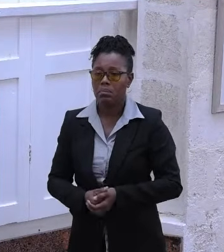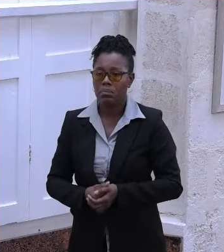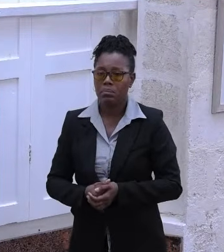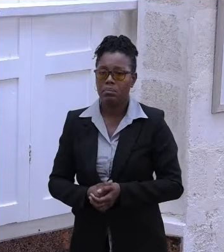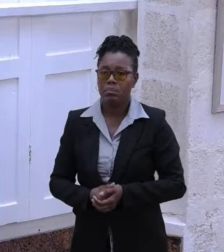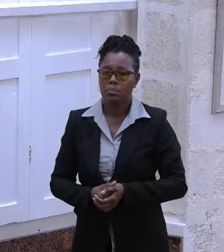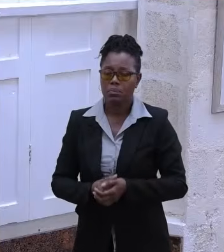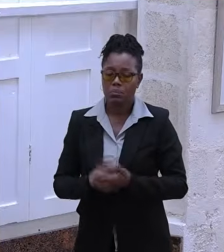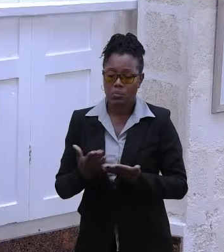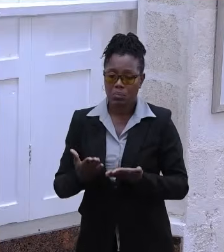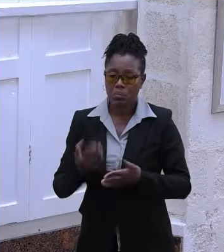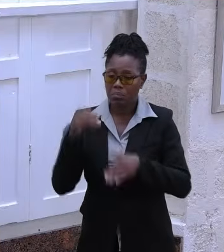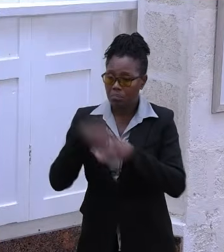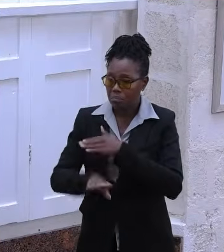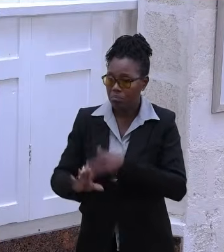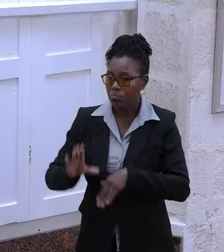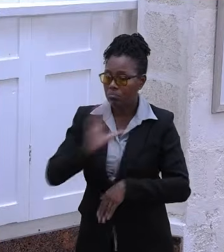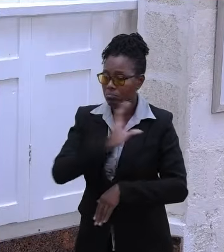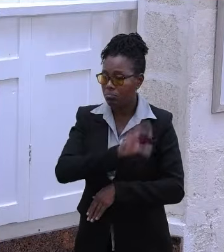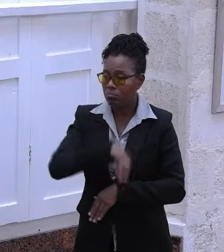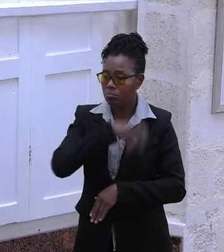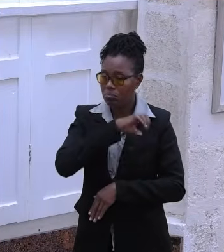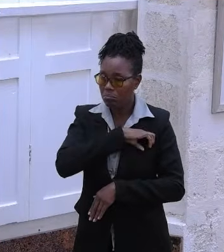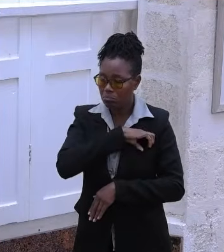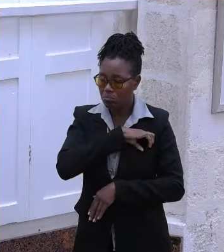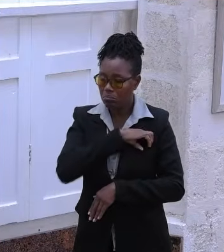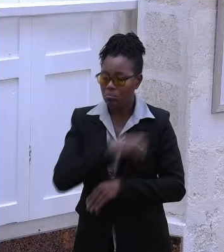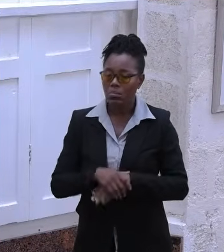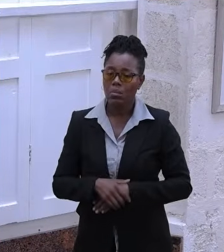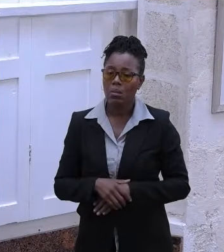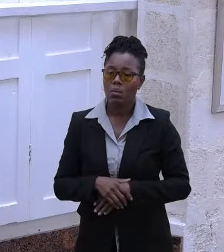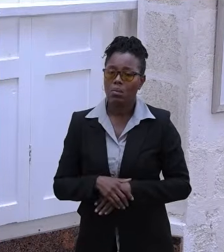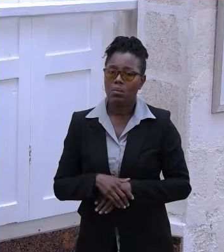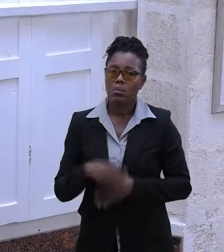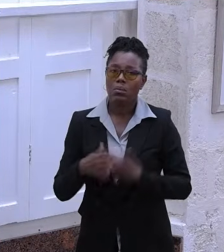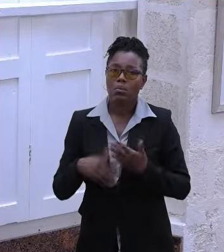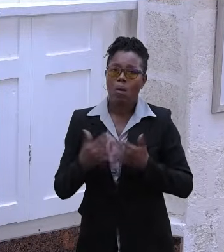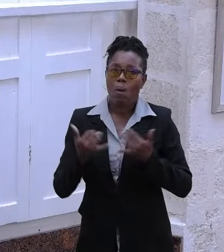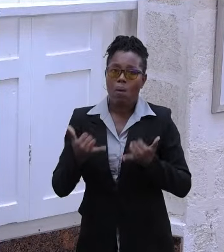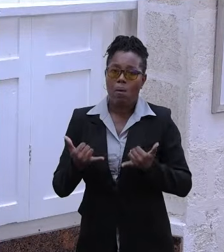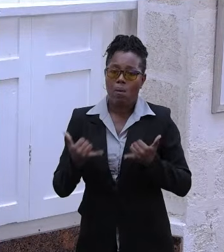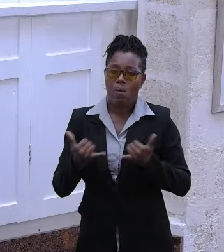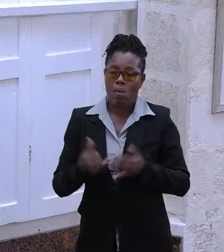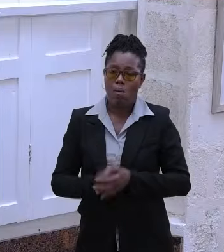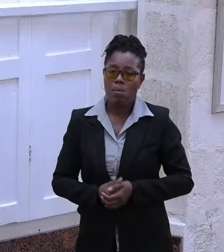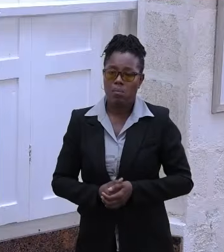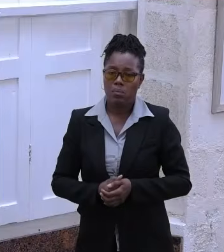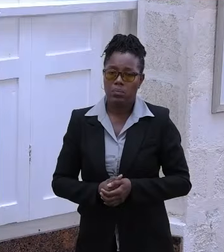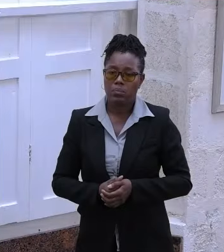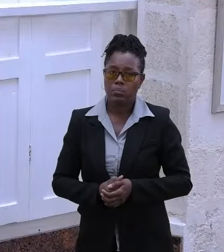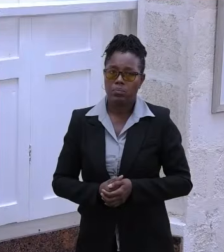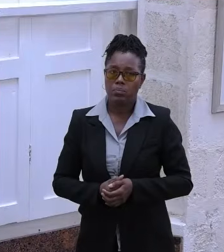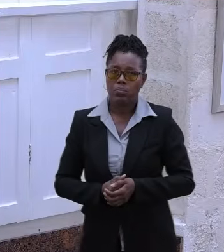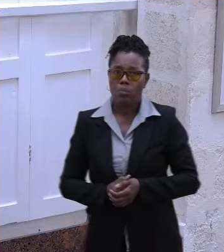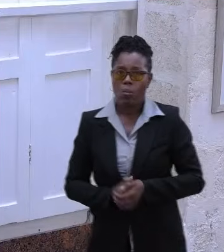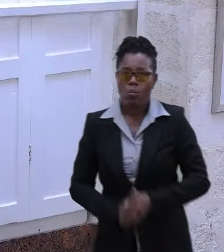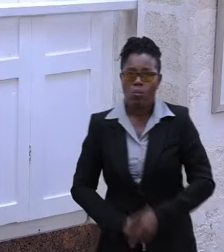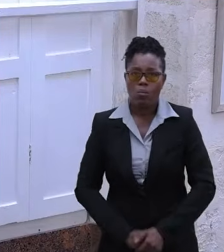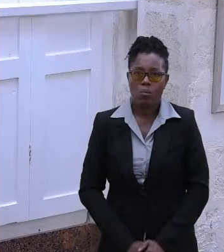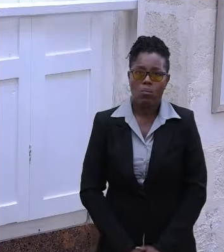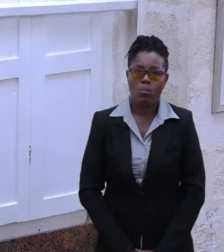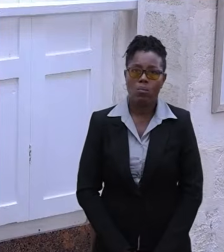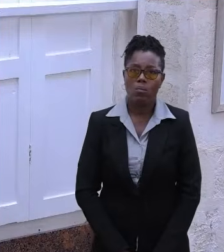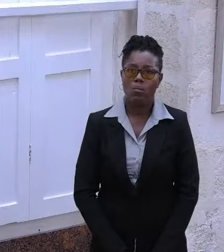access to citizenship and to, as we call it, a Barbados passport? The issue for me